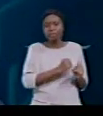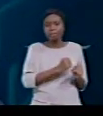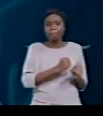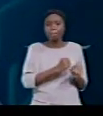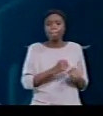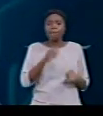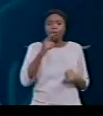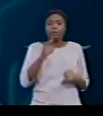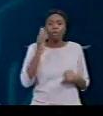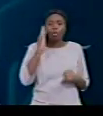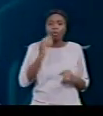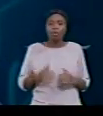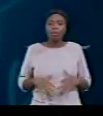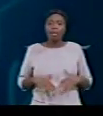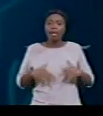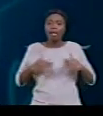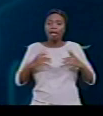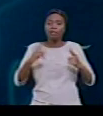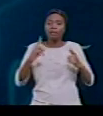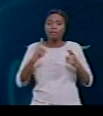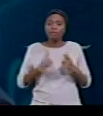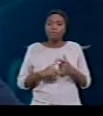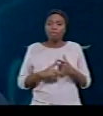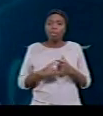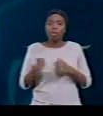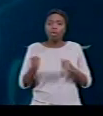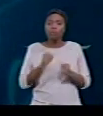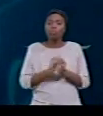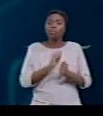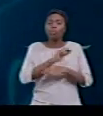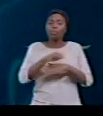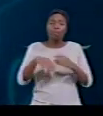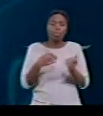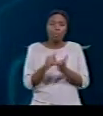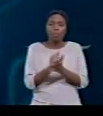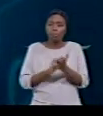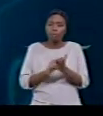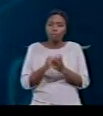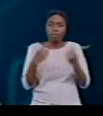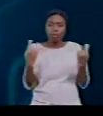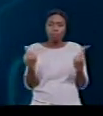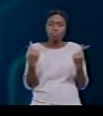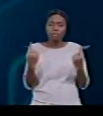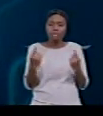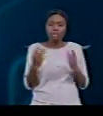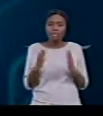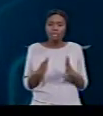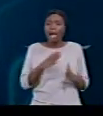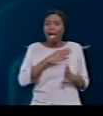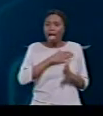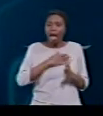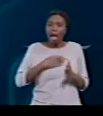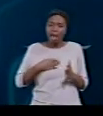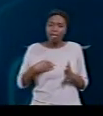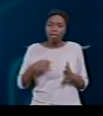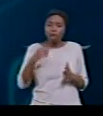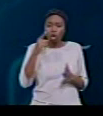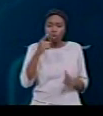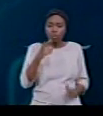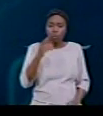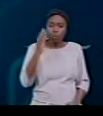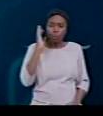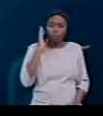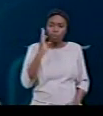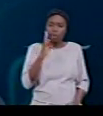live to contend with all those things that are contrary and you will endear